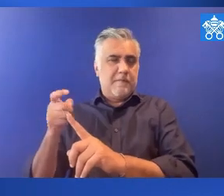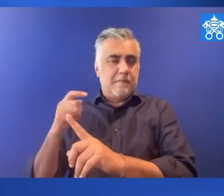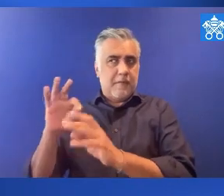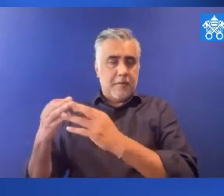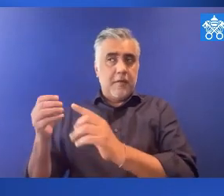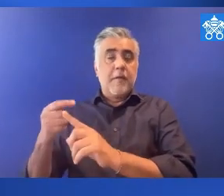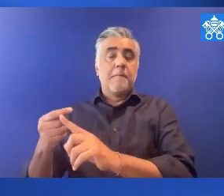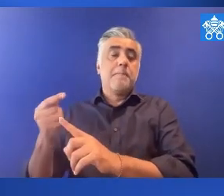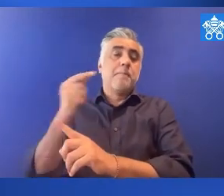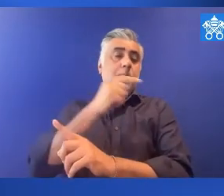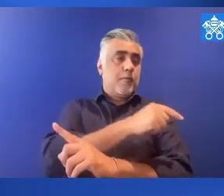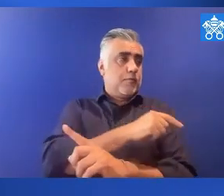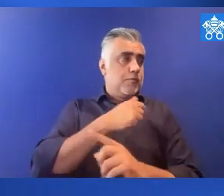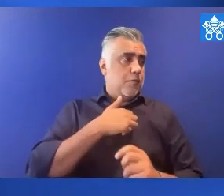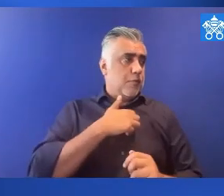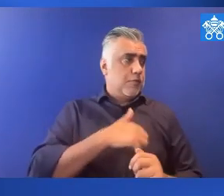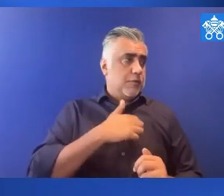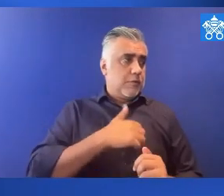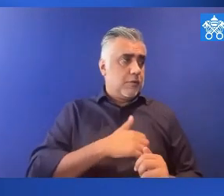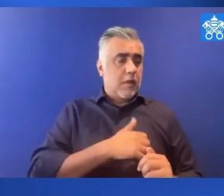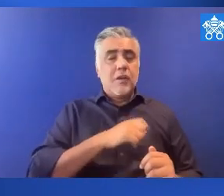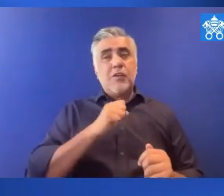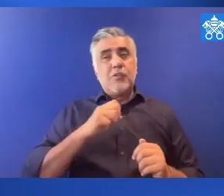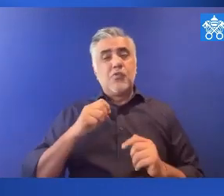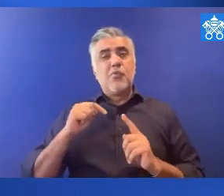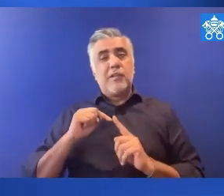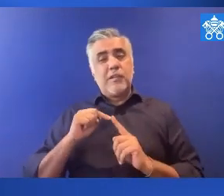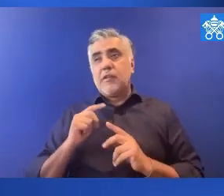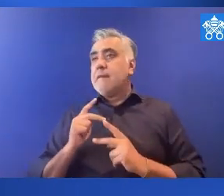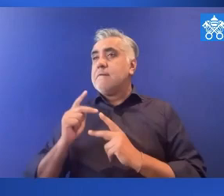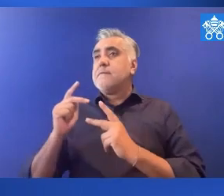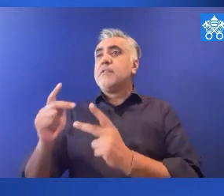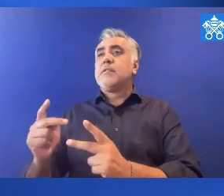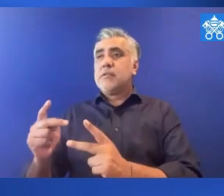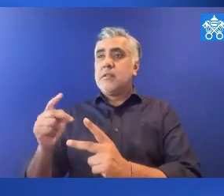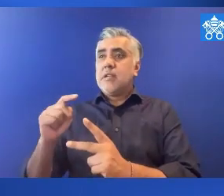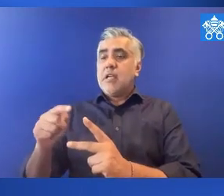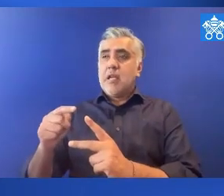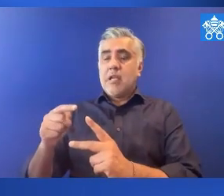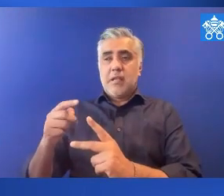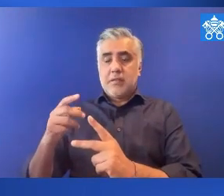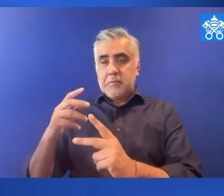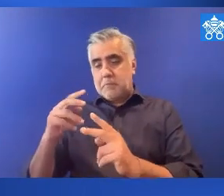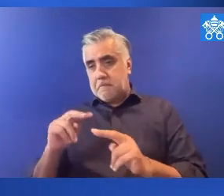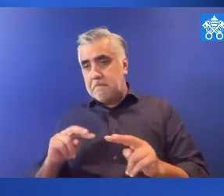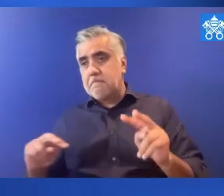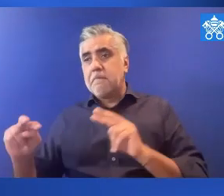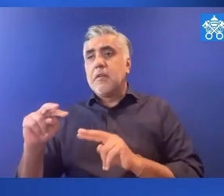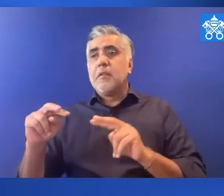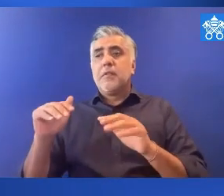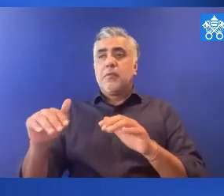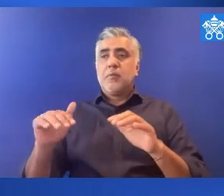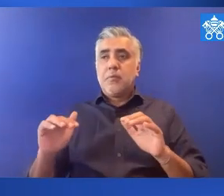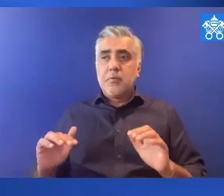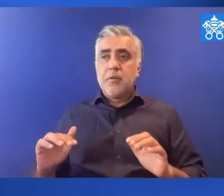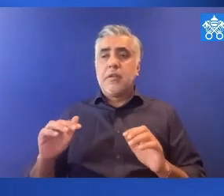to Argentina in 1929. In fact, Pope Francis planned the visit to Asti in such a way that it